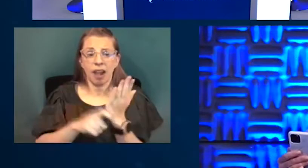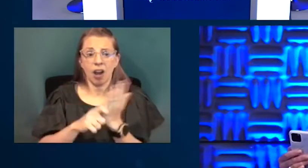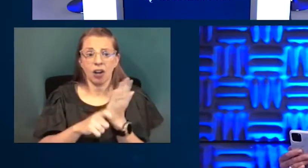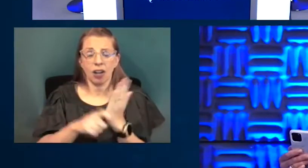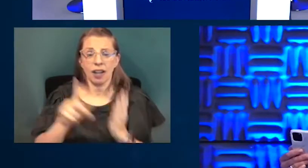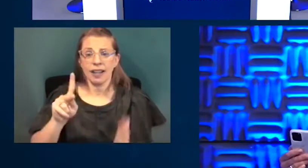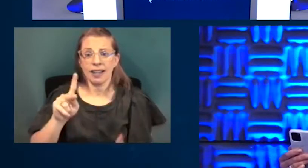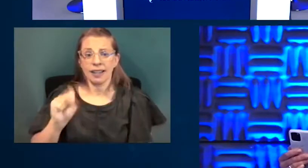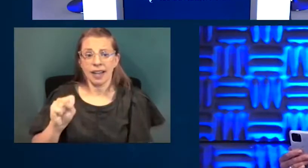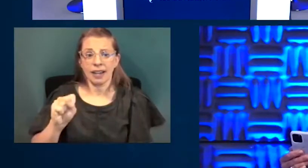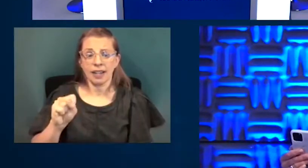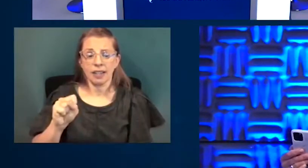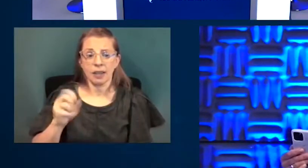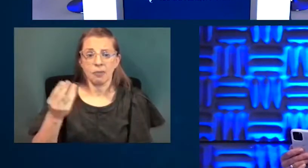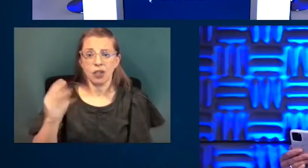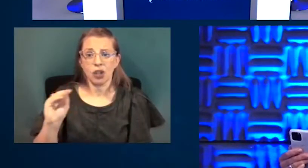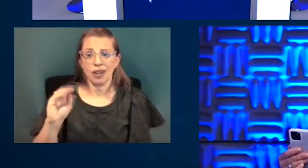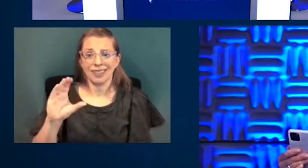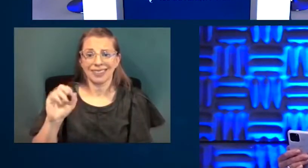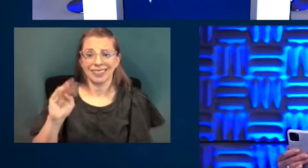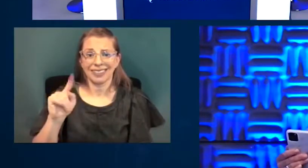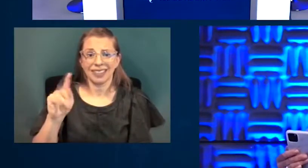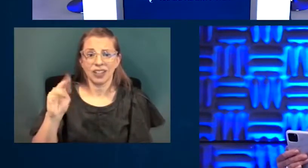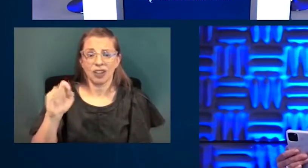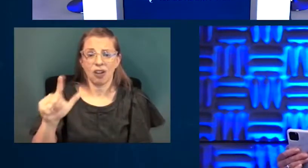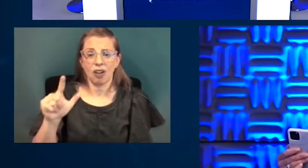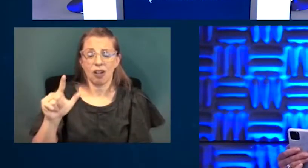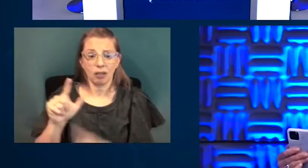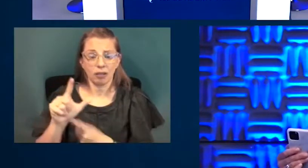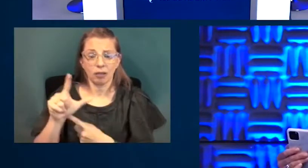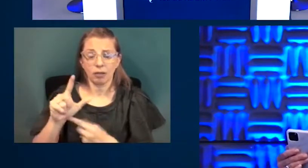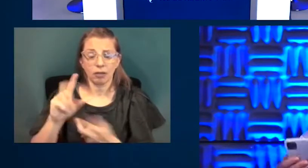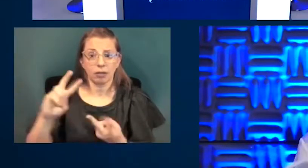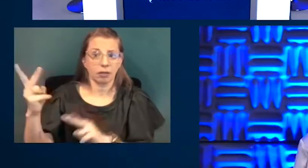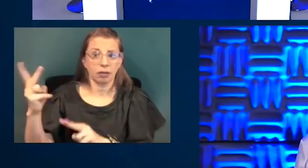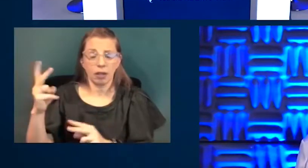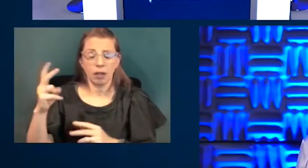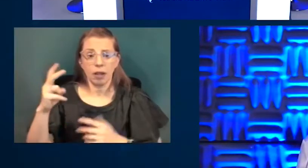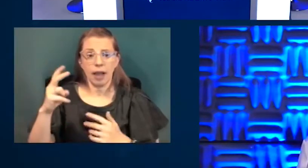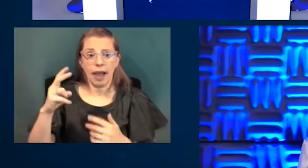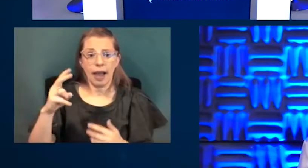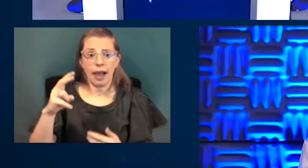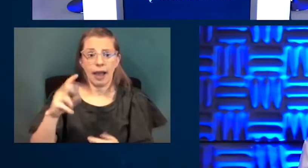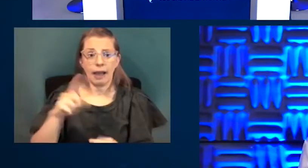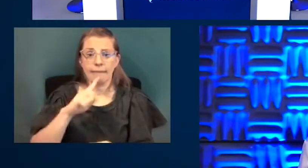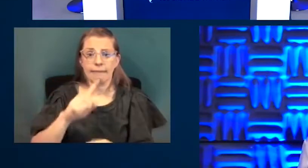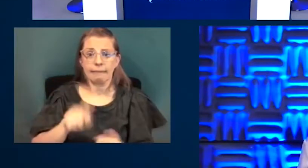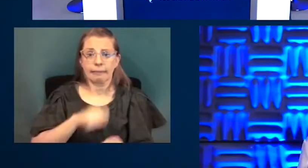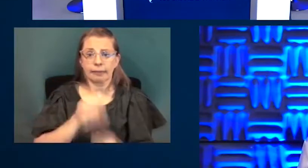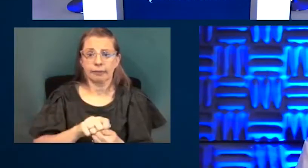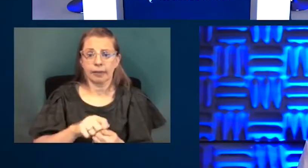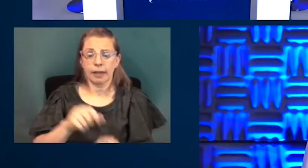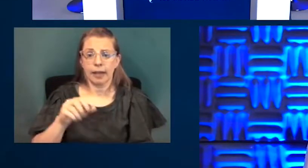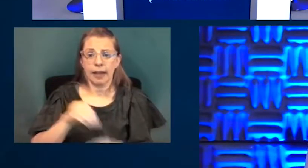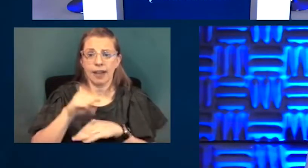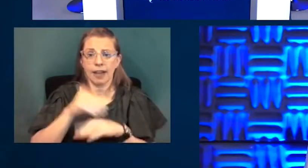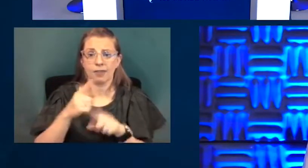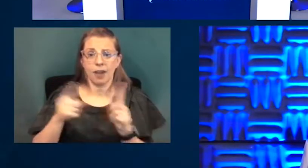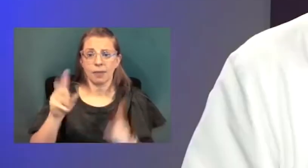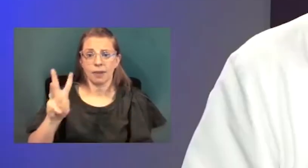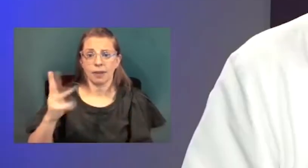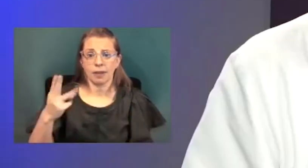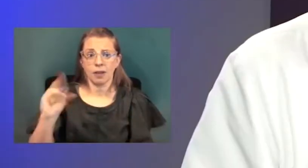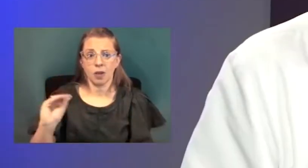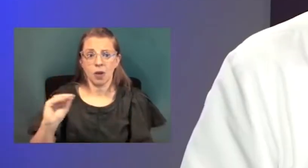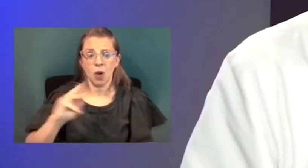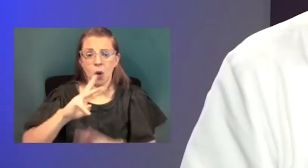Sentinel. Please explain where this could be construed as accurate advice by the WHO. Well, that's, I think WHO is World Health Organization,